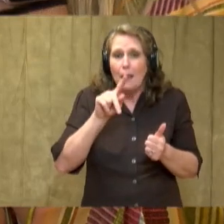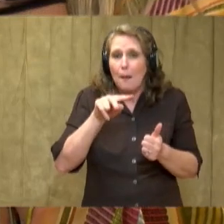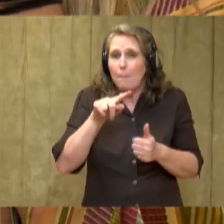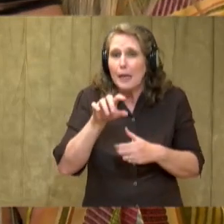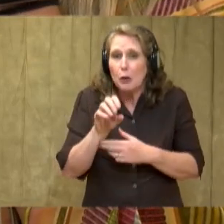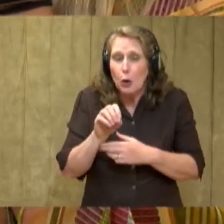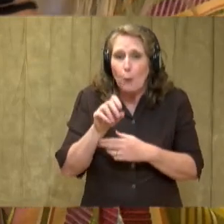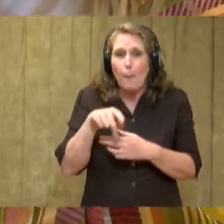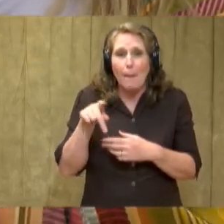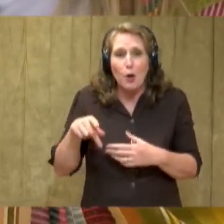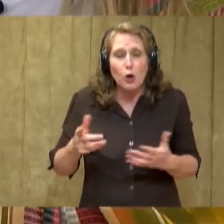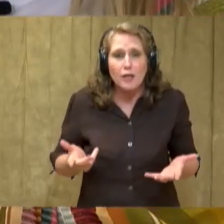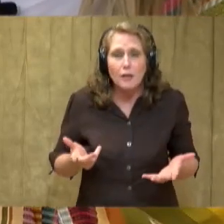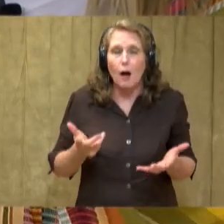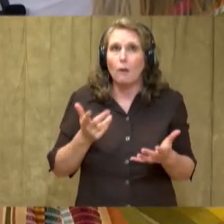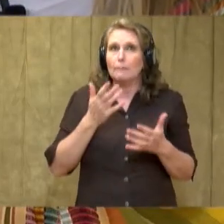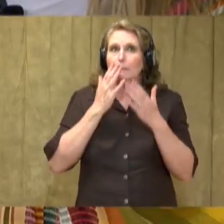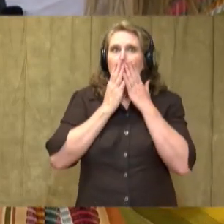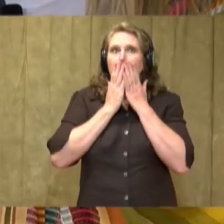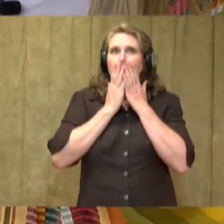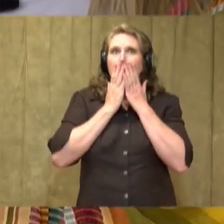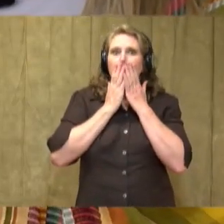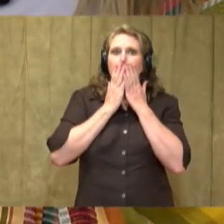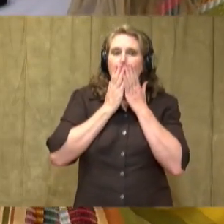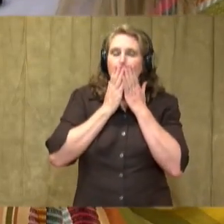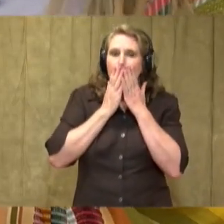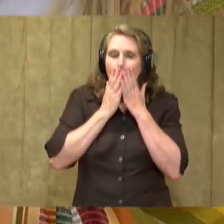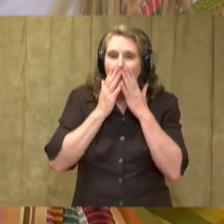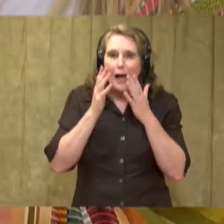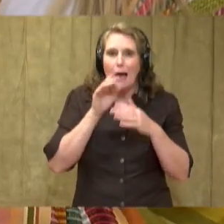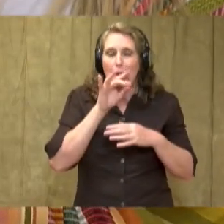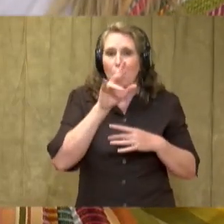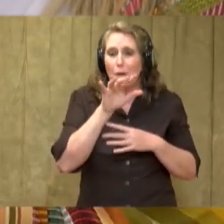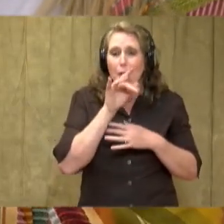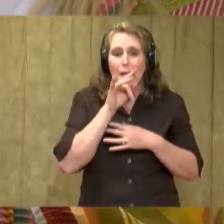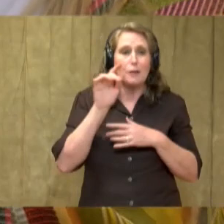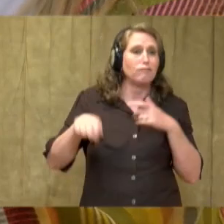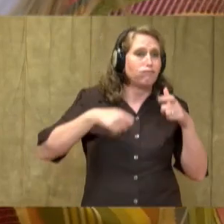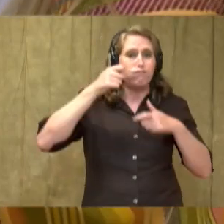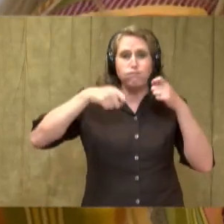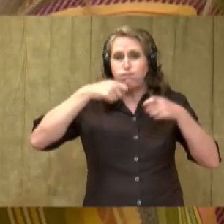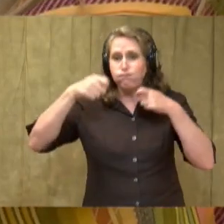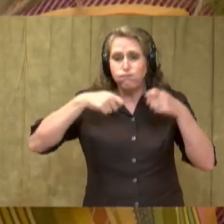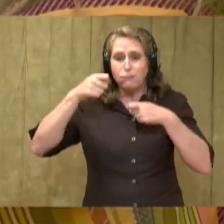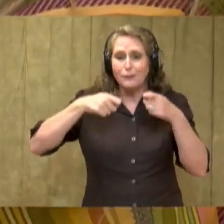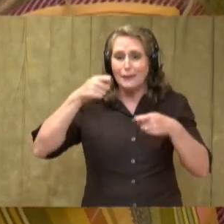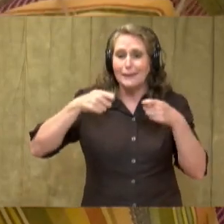peppers. Oh no. And the dragons were just eating away.